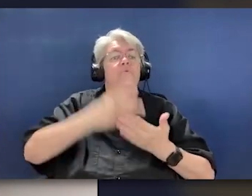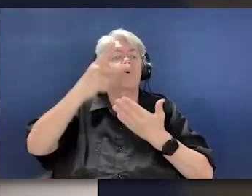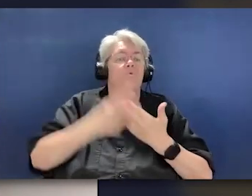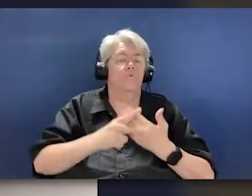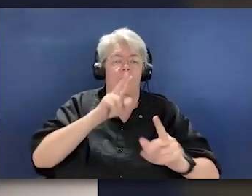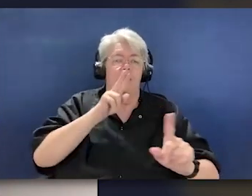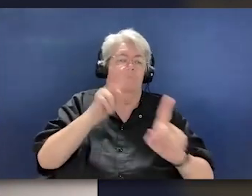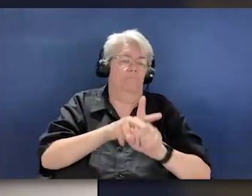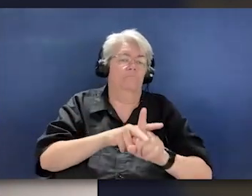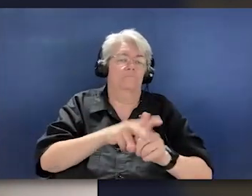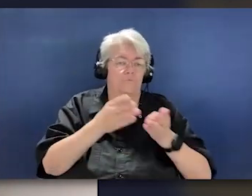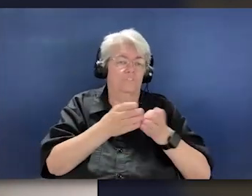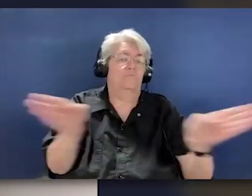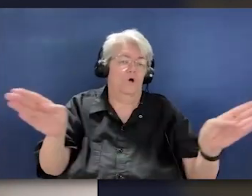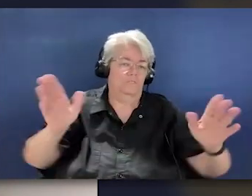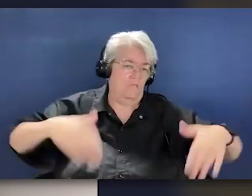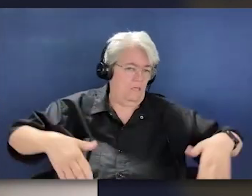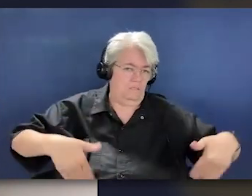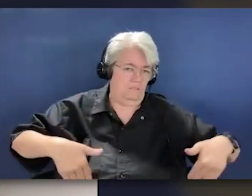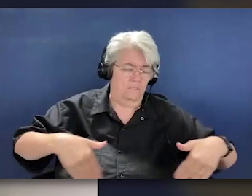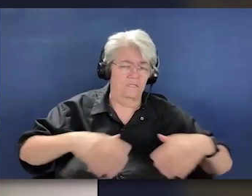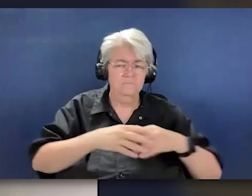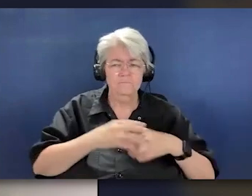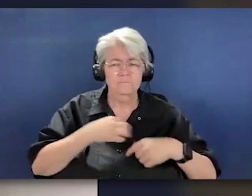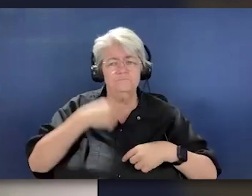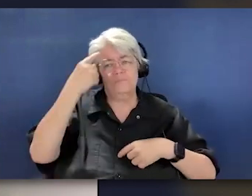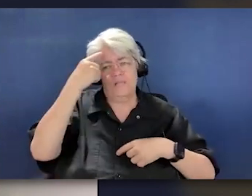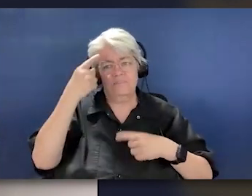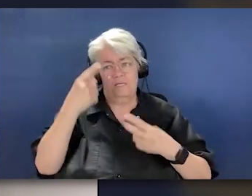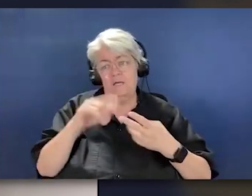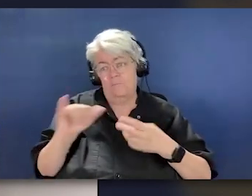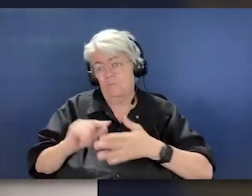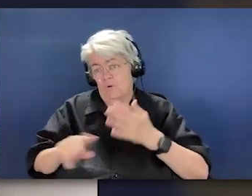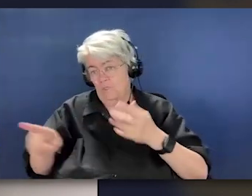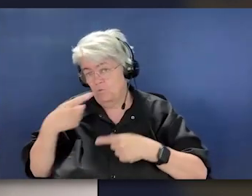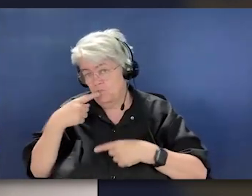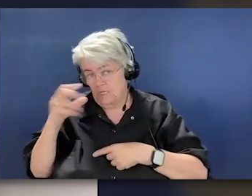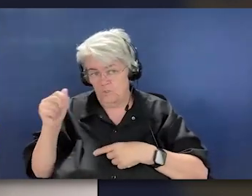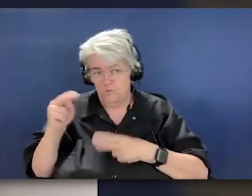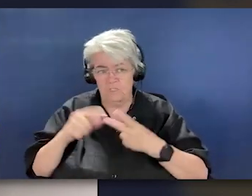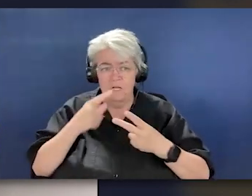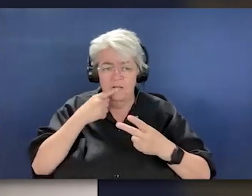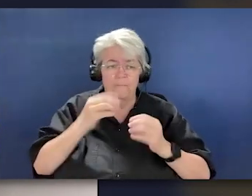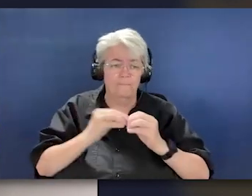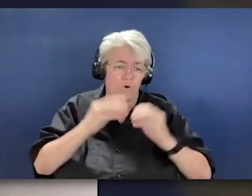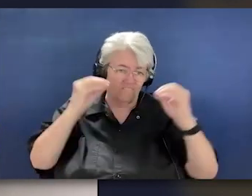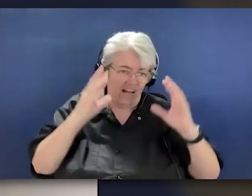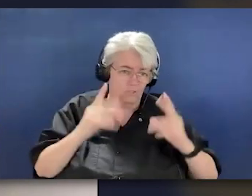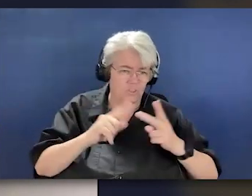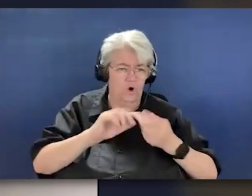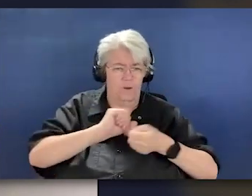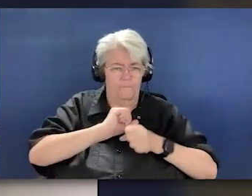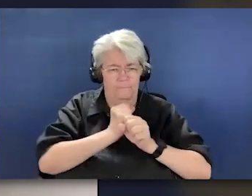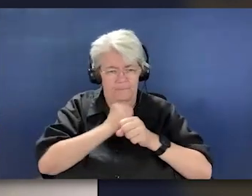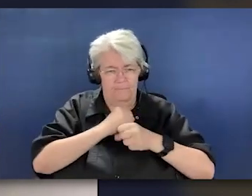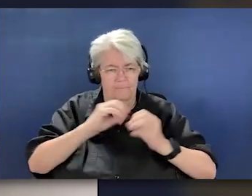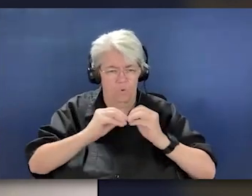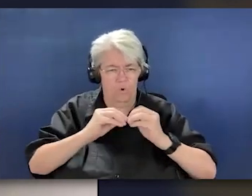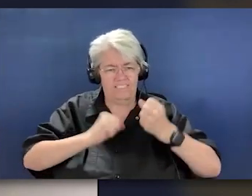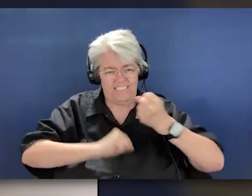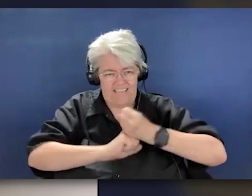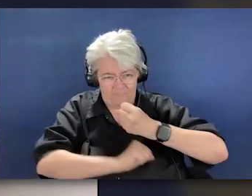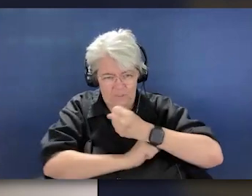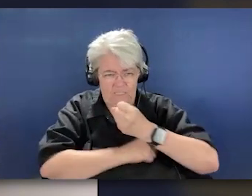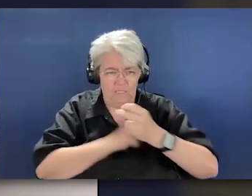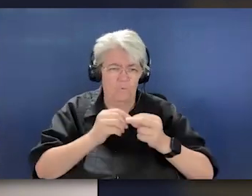response yet. But I think, yeah, as you said, more faculty are moving toward sort of more scaffolding, more process-oriented